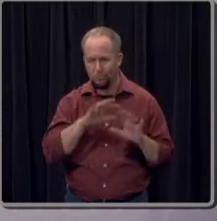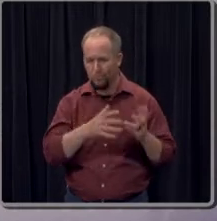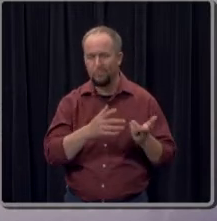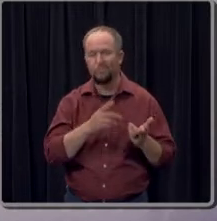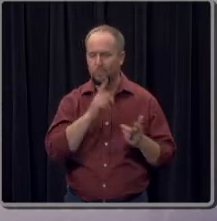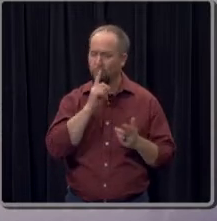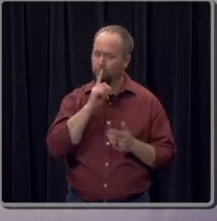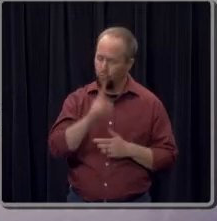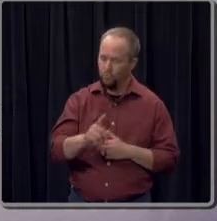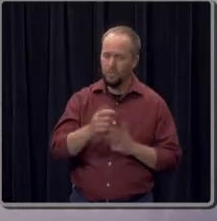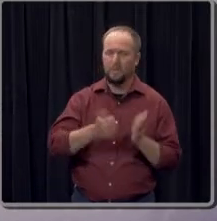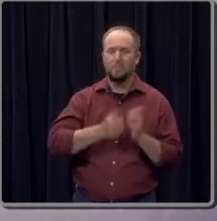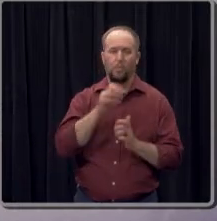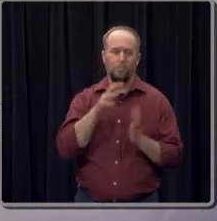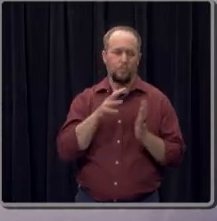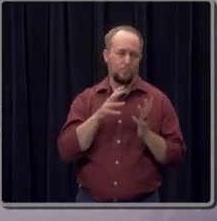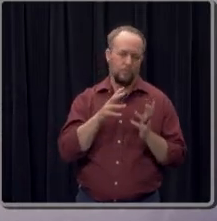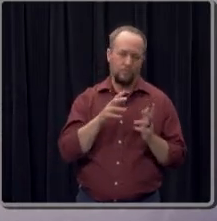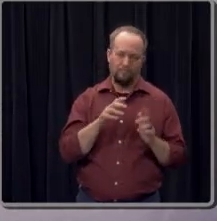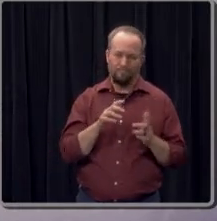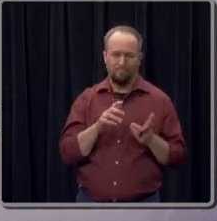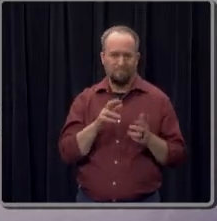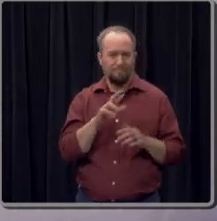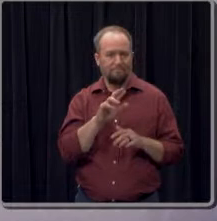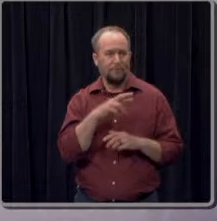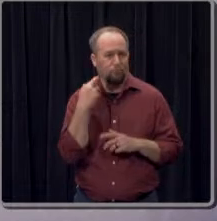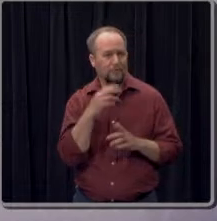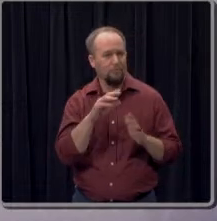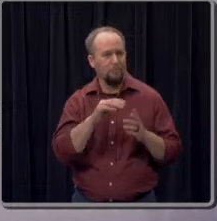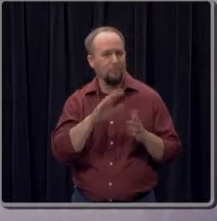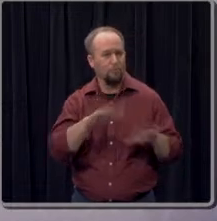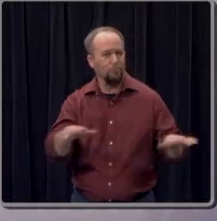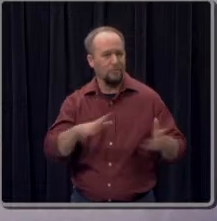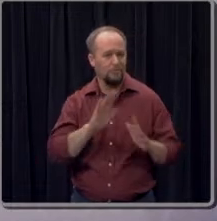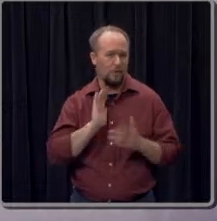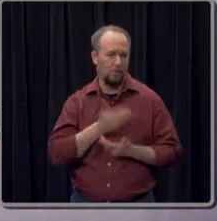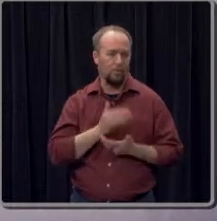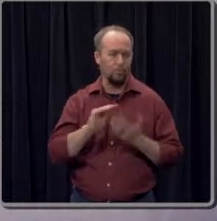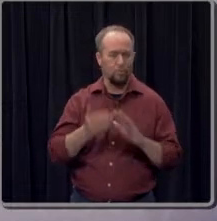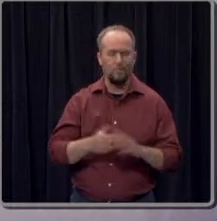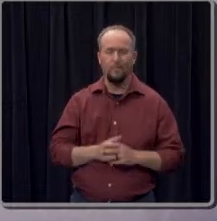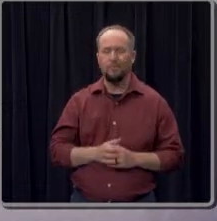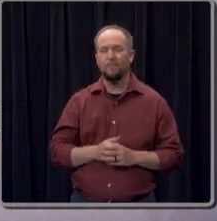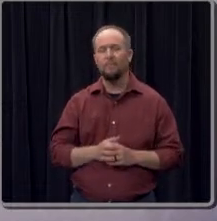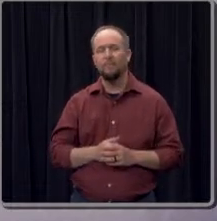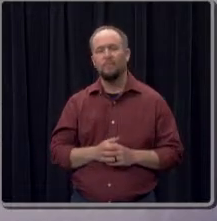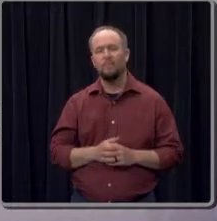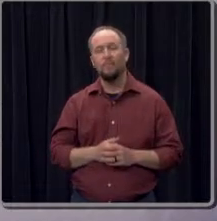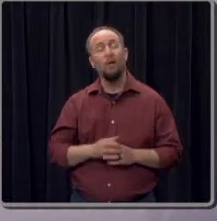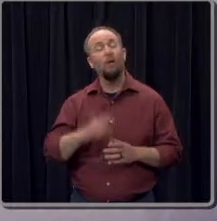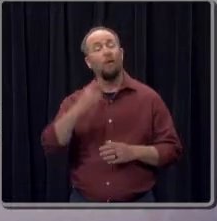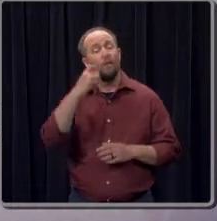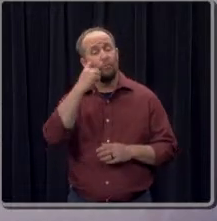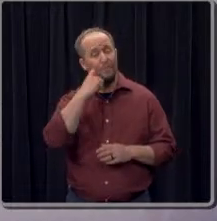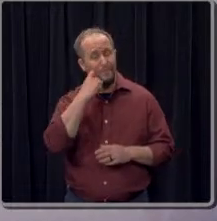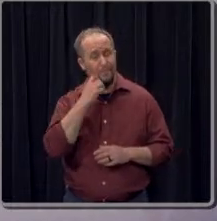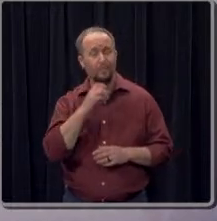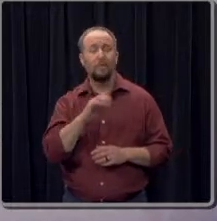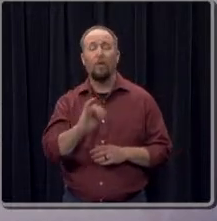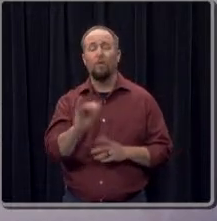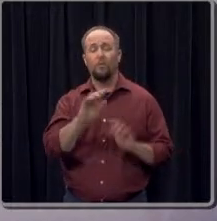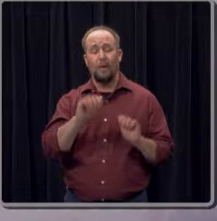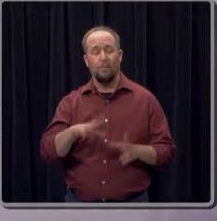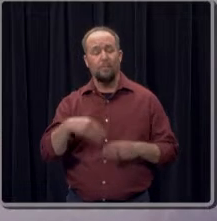children in our community. And then we also, just recently, we were able to